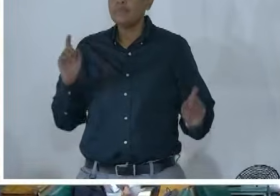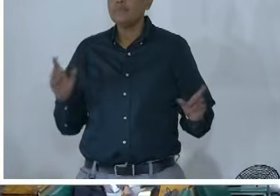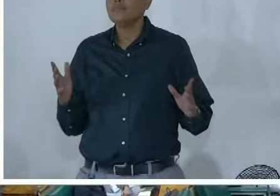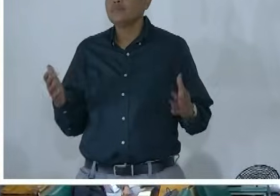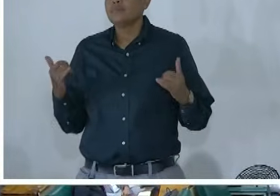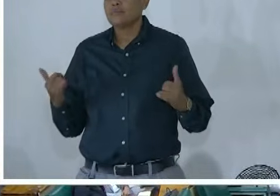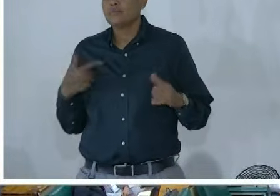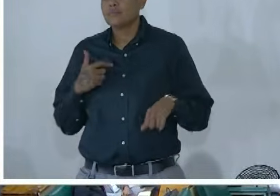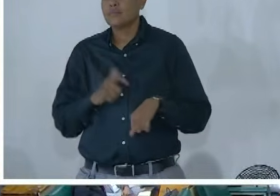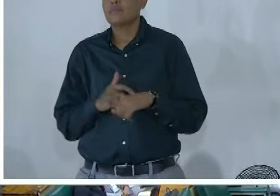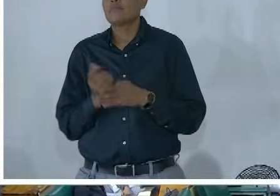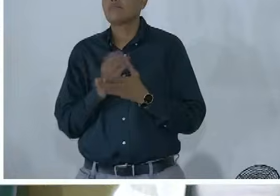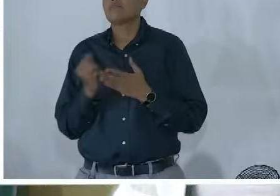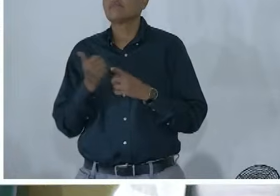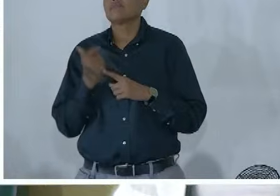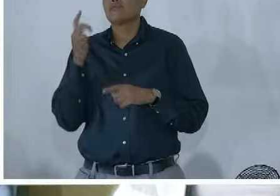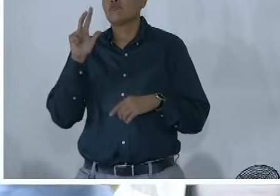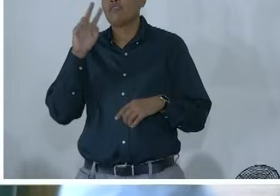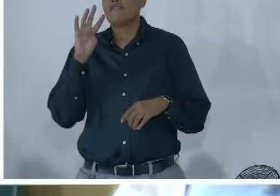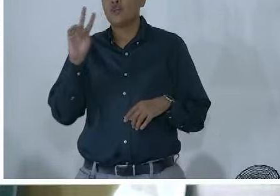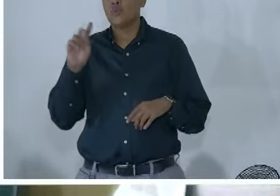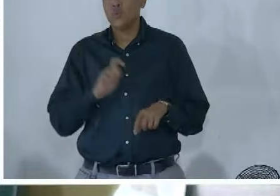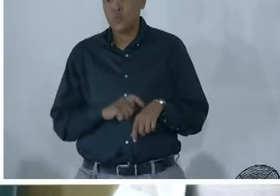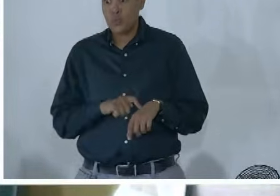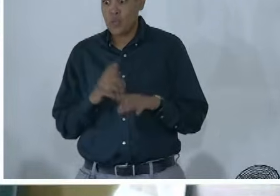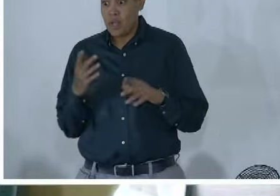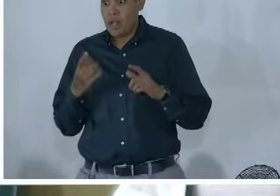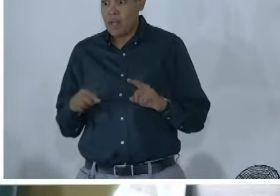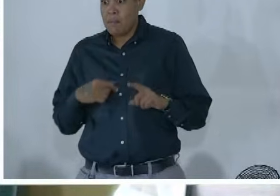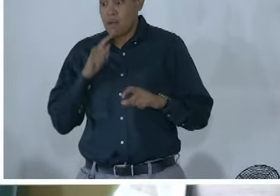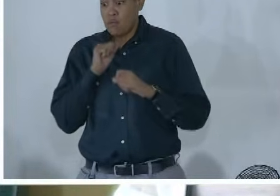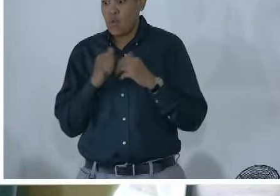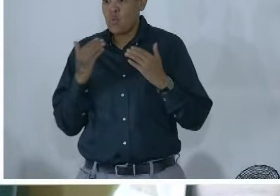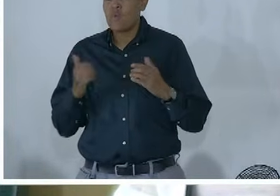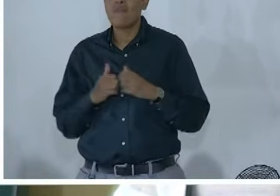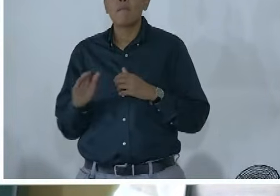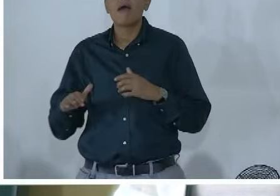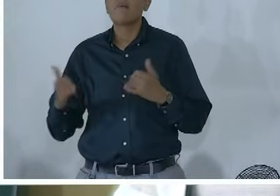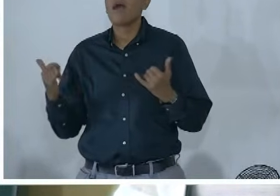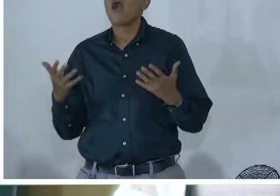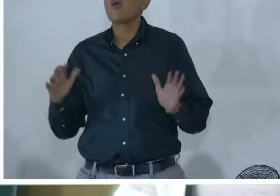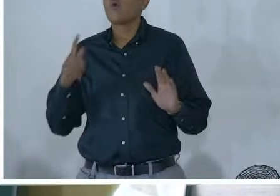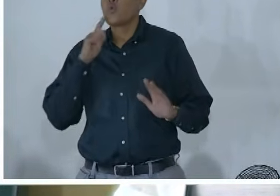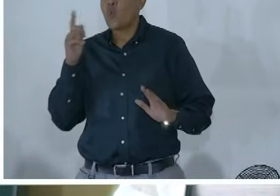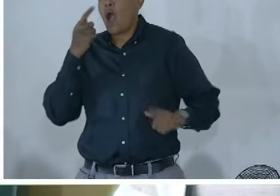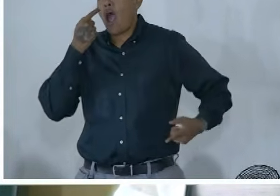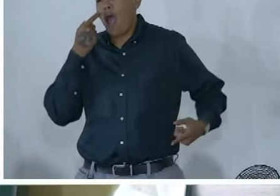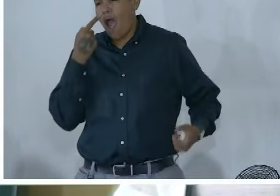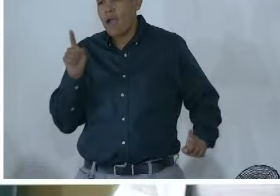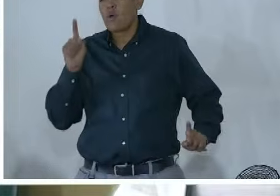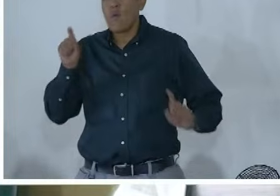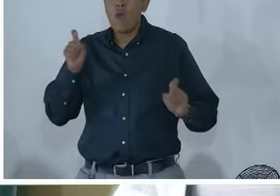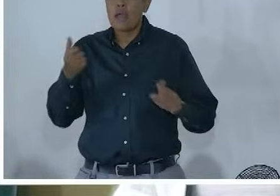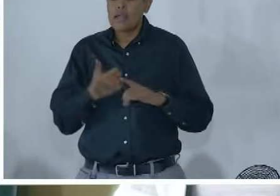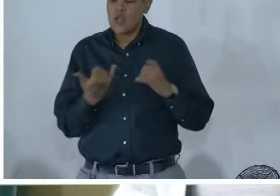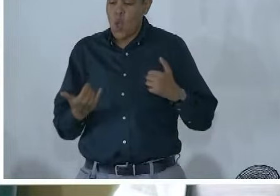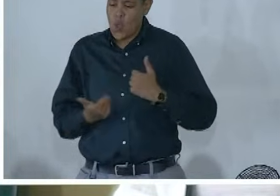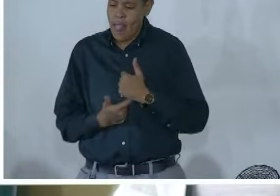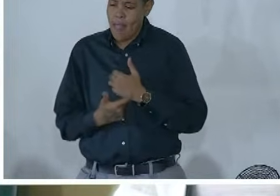Madam Speaker, with the time being 3:42, I now move that the House be allowed to answer questions at this